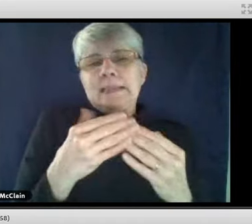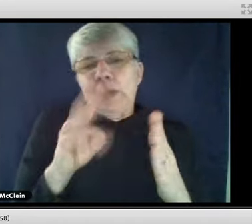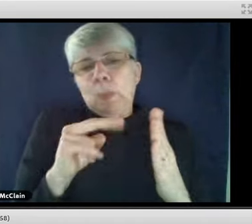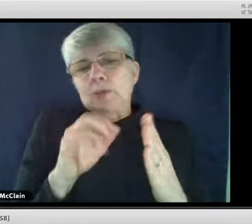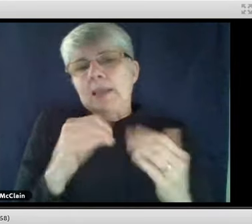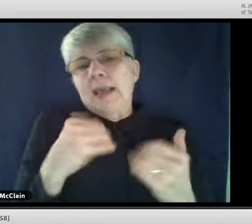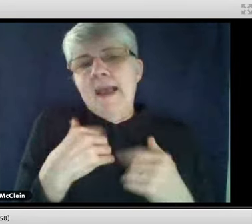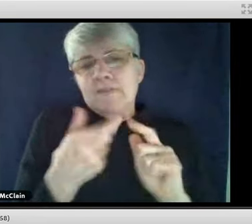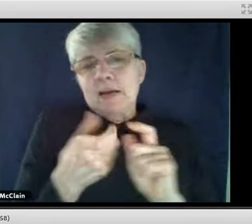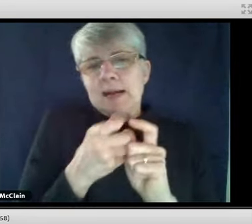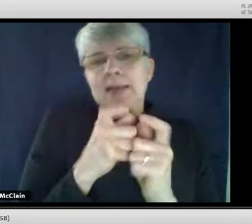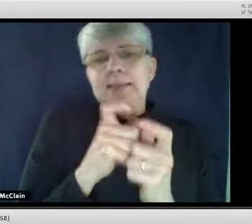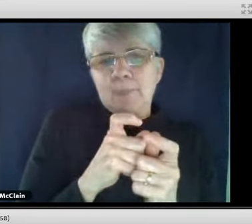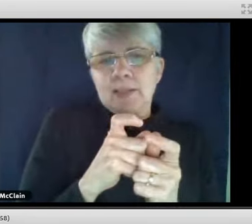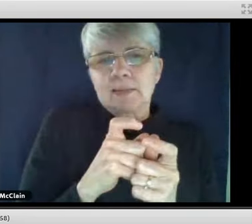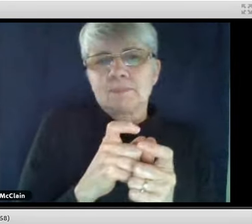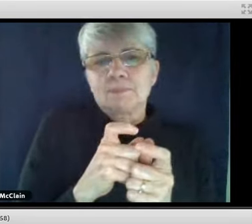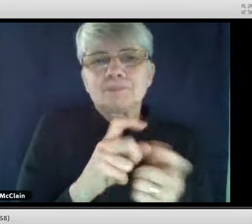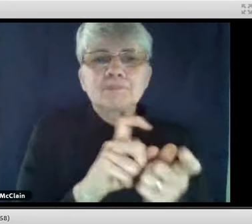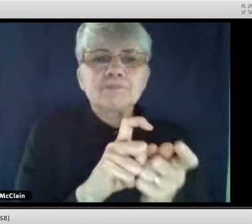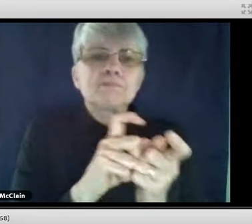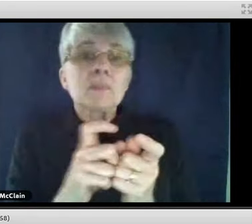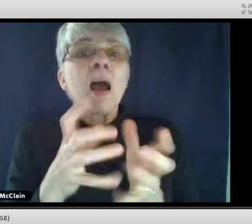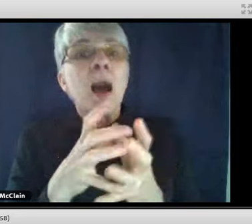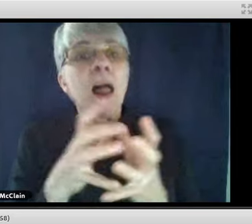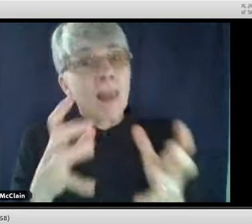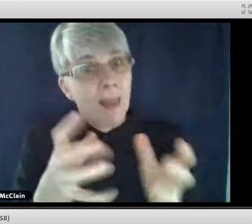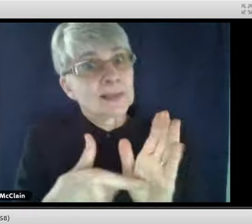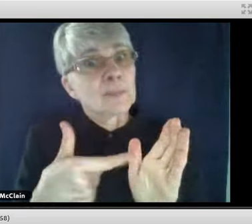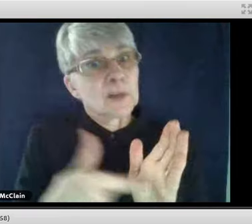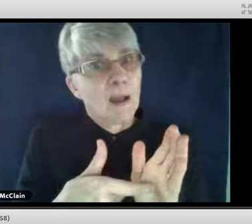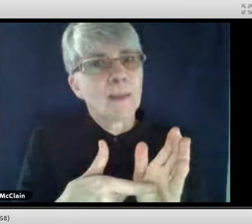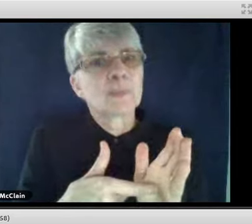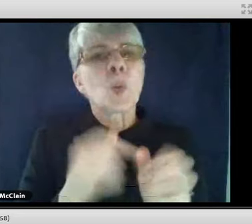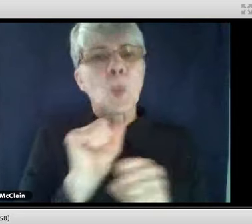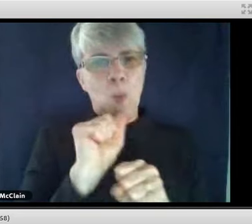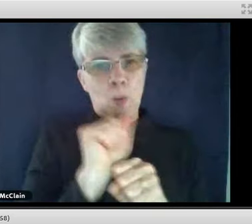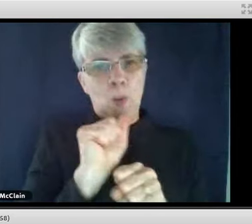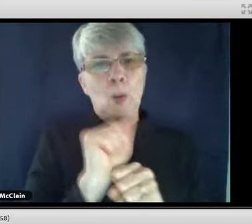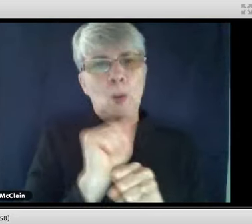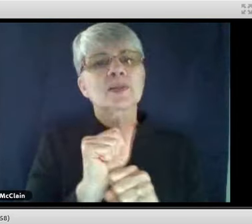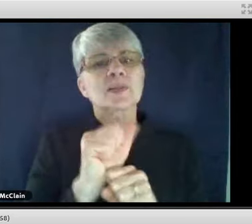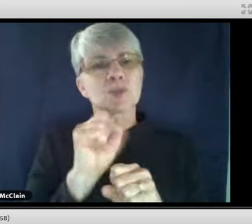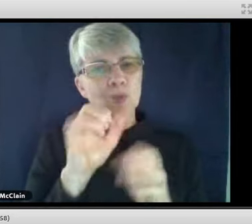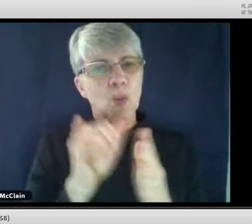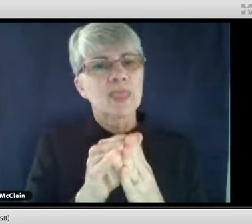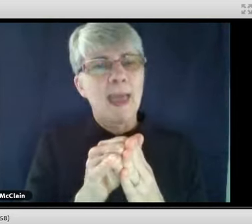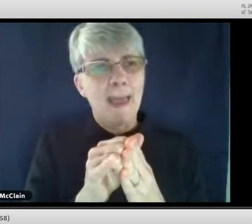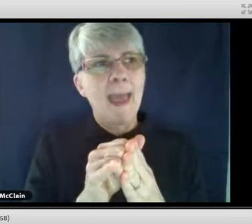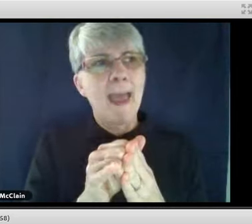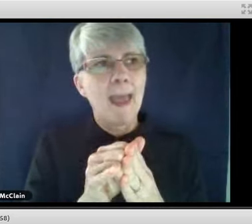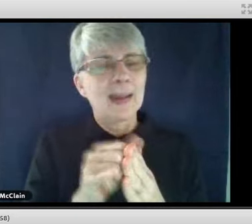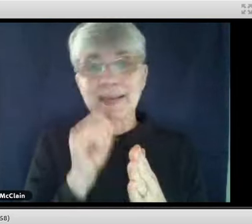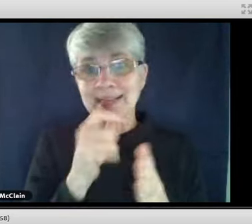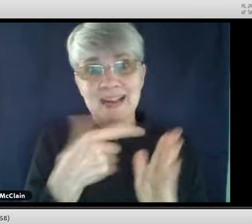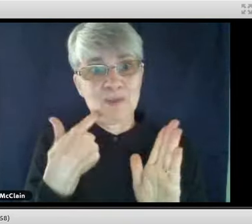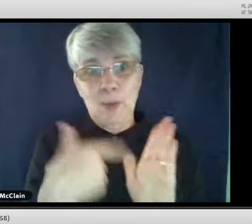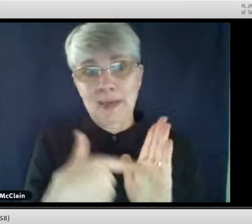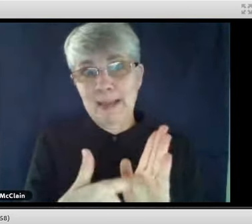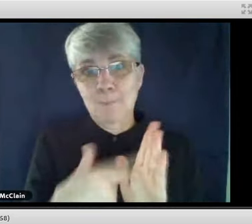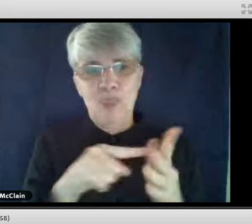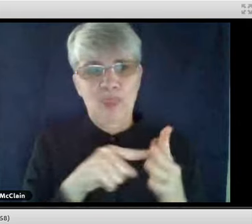have adapted, sometimes quite heavily, some works so that it no longer resembles, right,